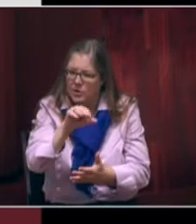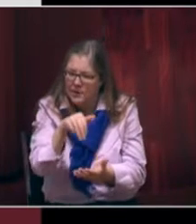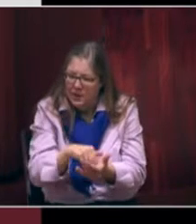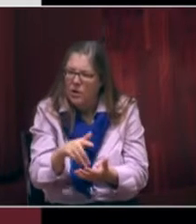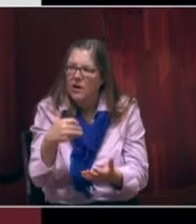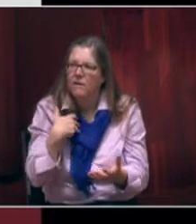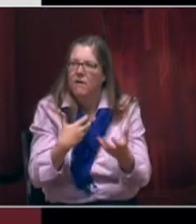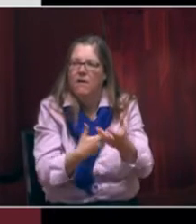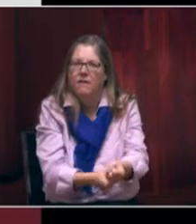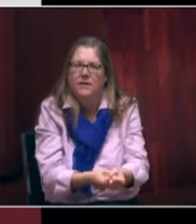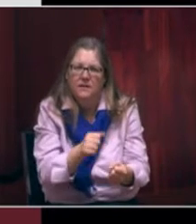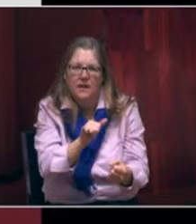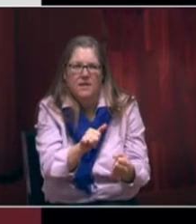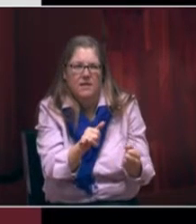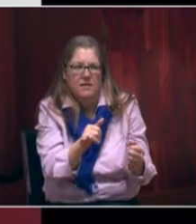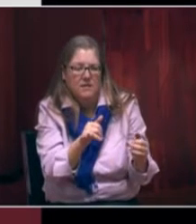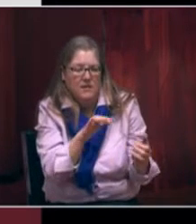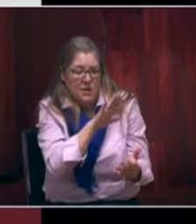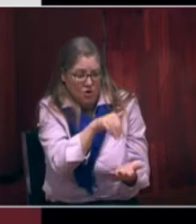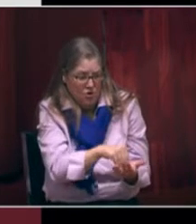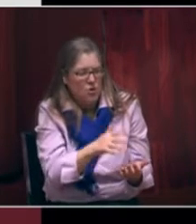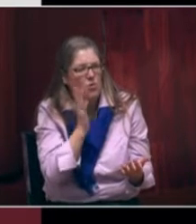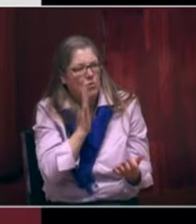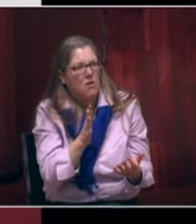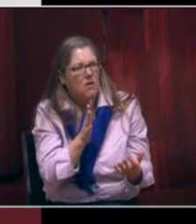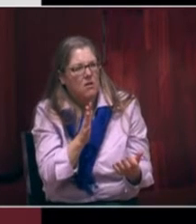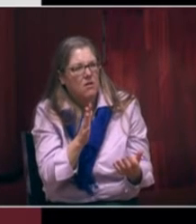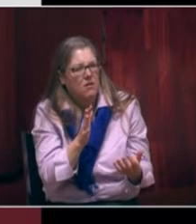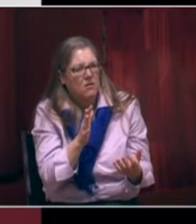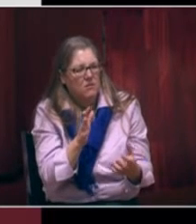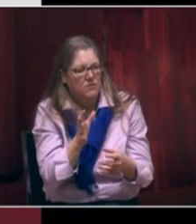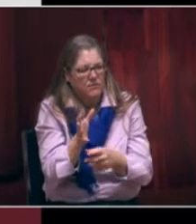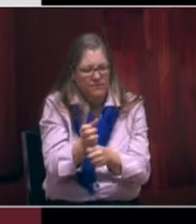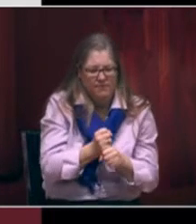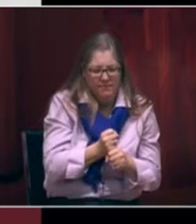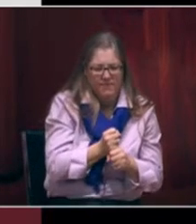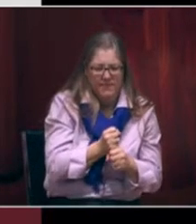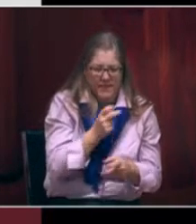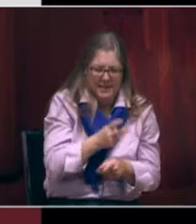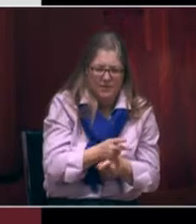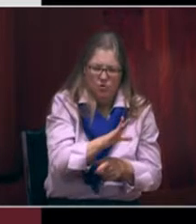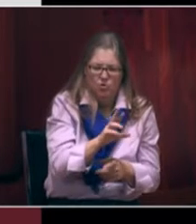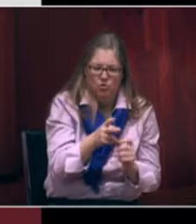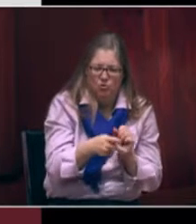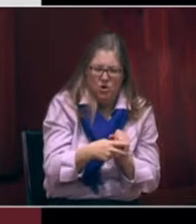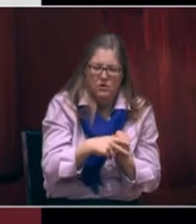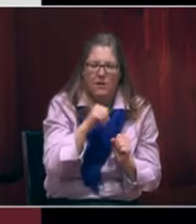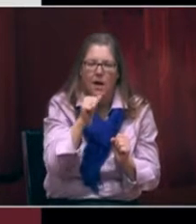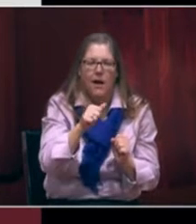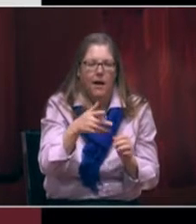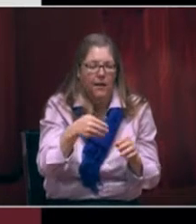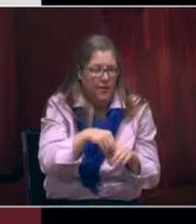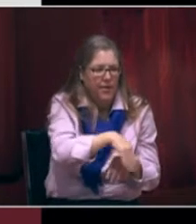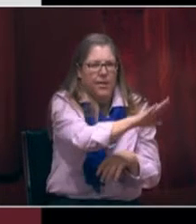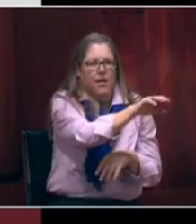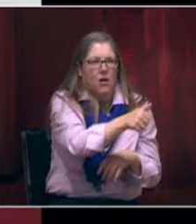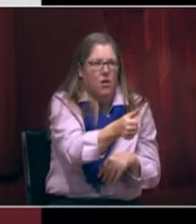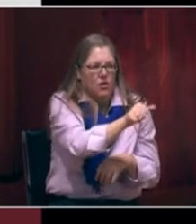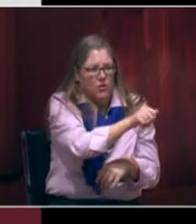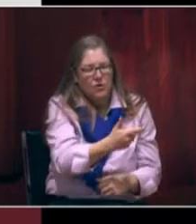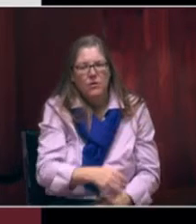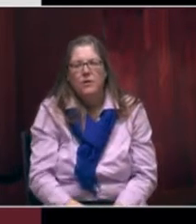confidence that record center will take your records and not another record center. One of the reasons we do diversions in this manner